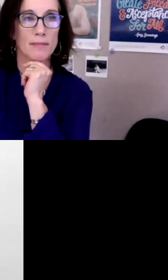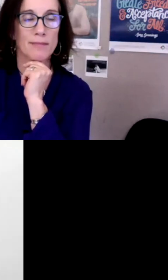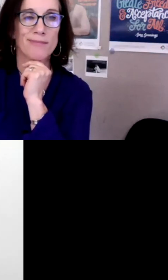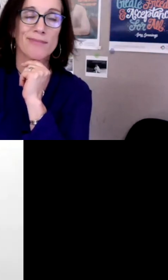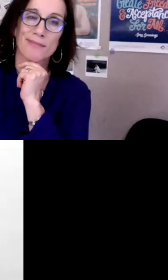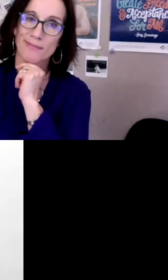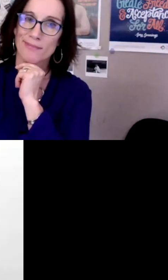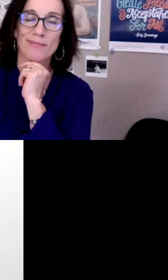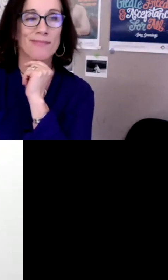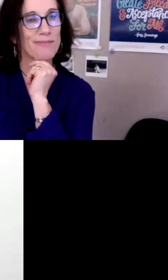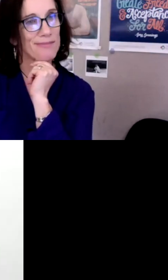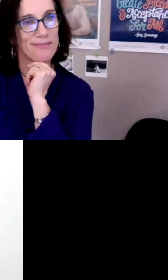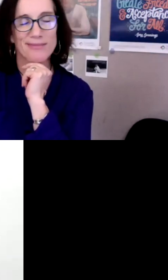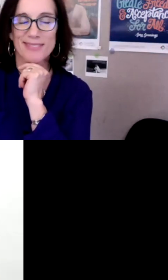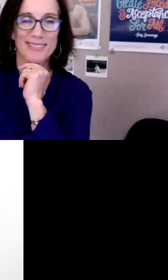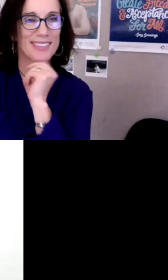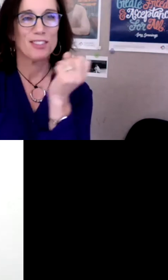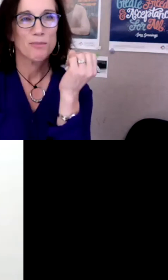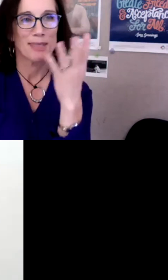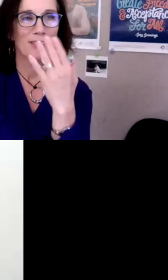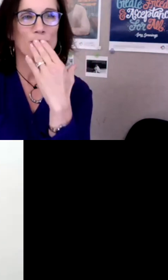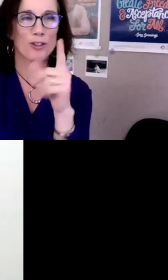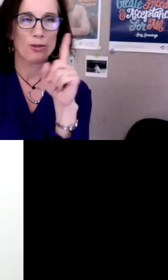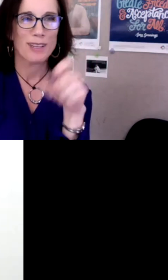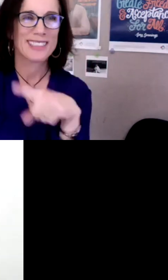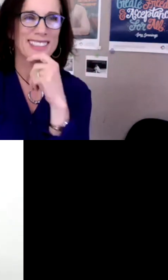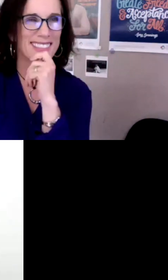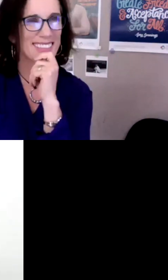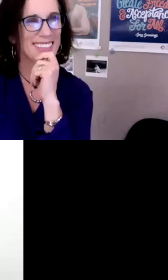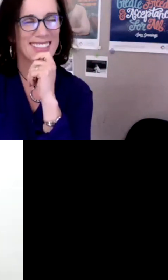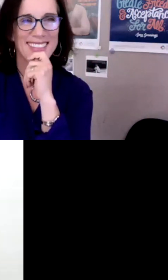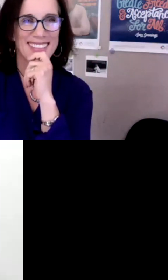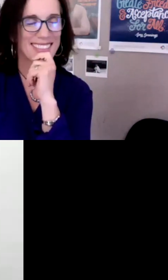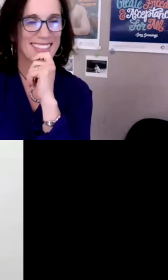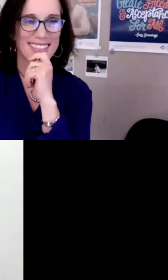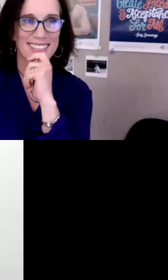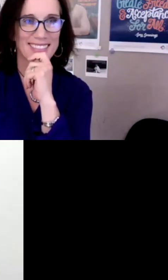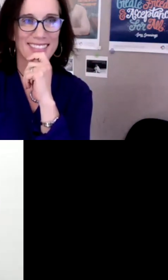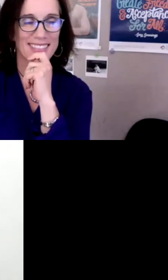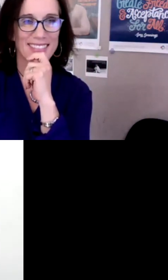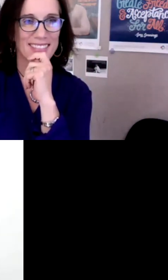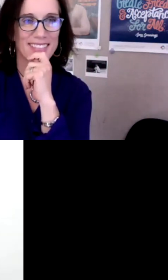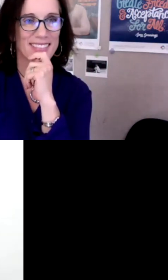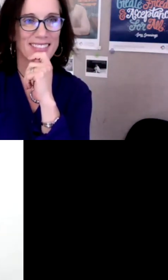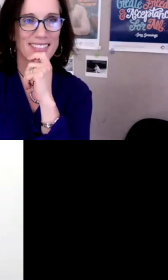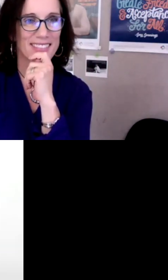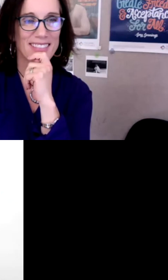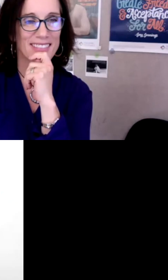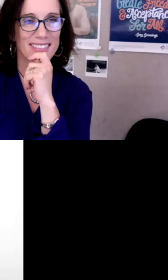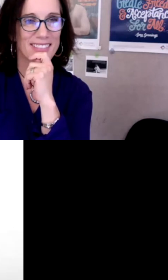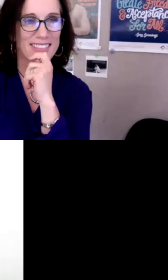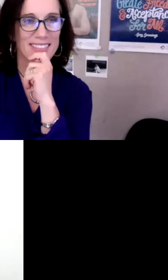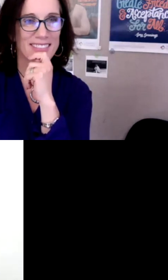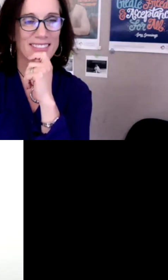you for the presenters. And I see that the time has run out. There's only 2 minutes left. So I will quickly just ask, there's a lot of